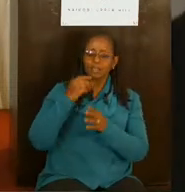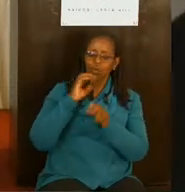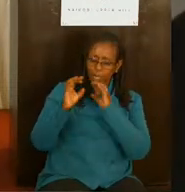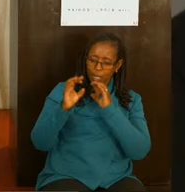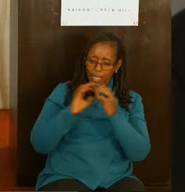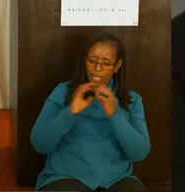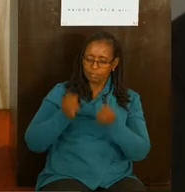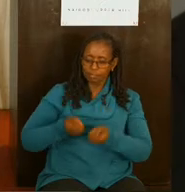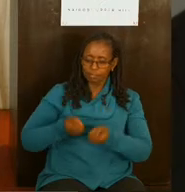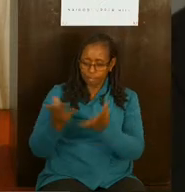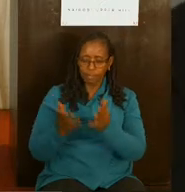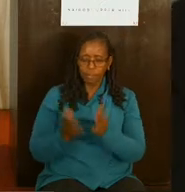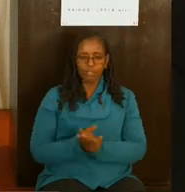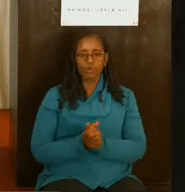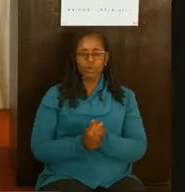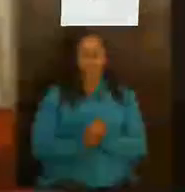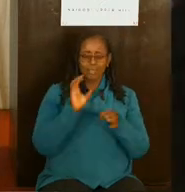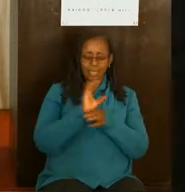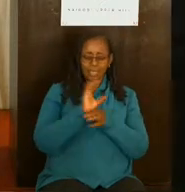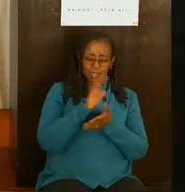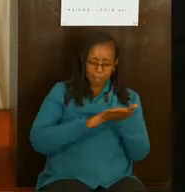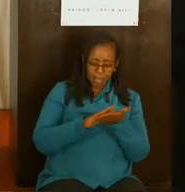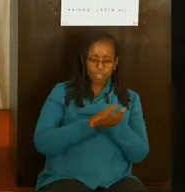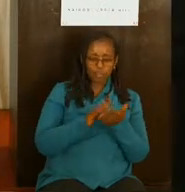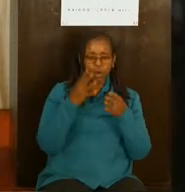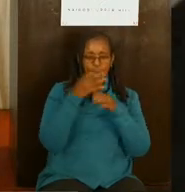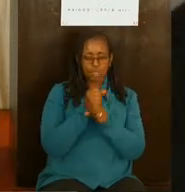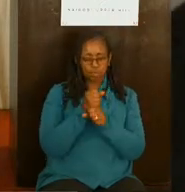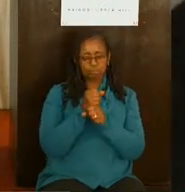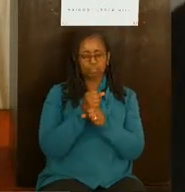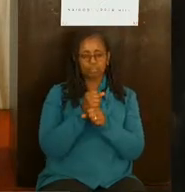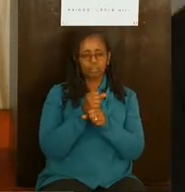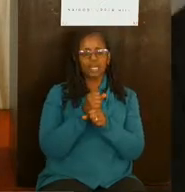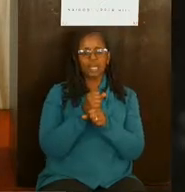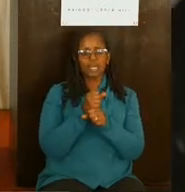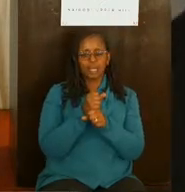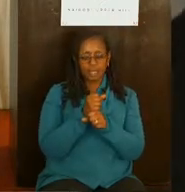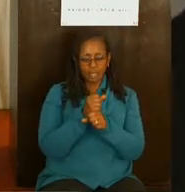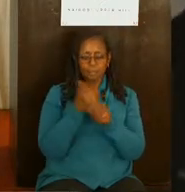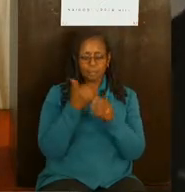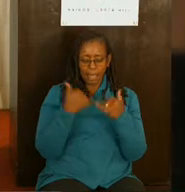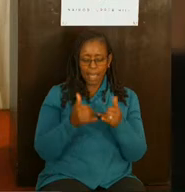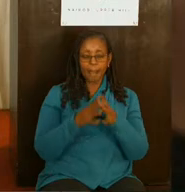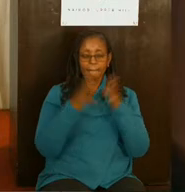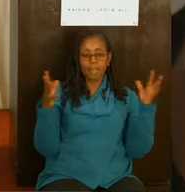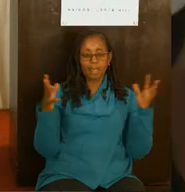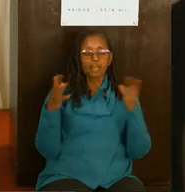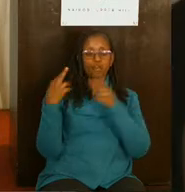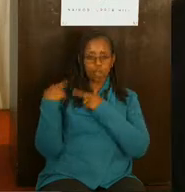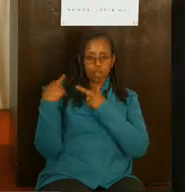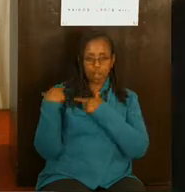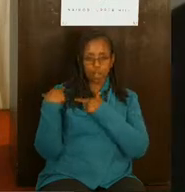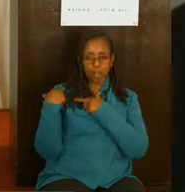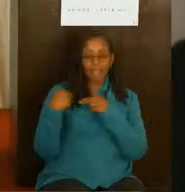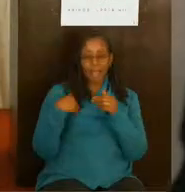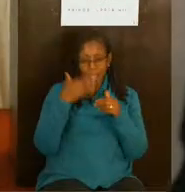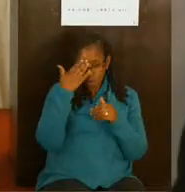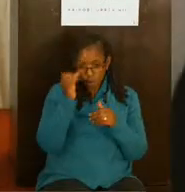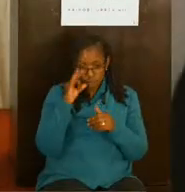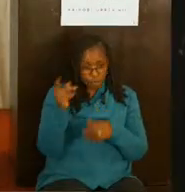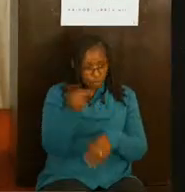say yes faith-based organizations I think have actually a very big part I don't know if it occurs to us